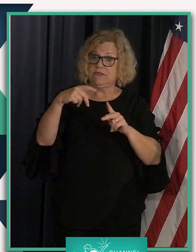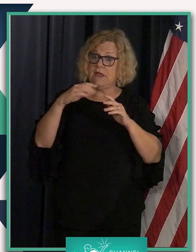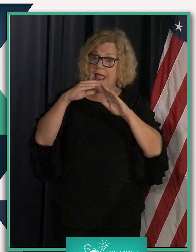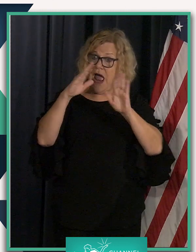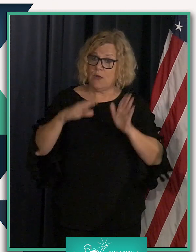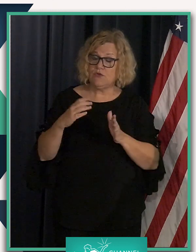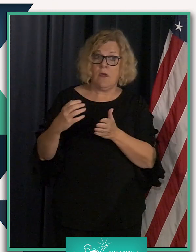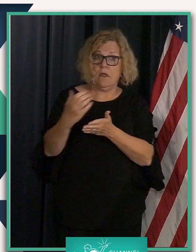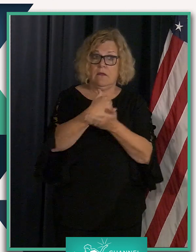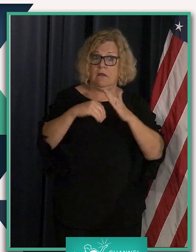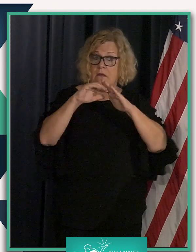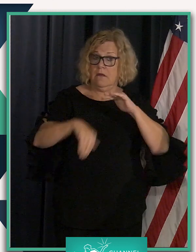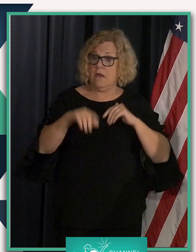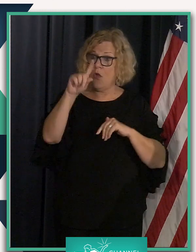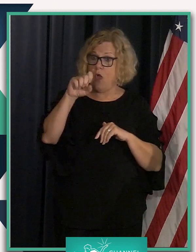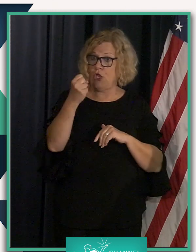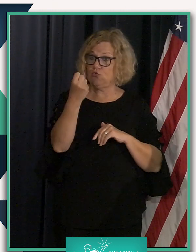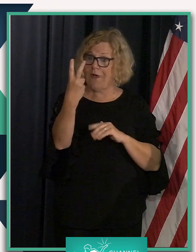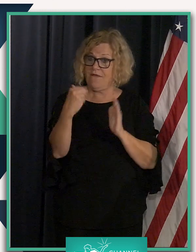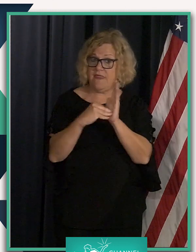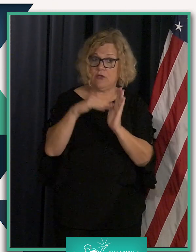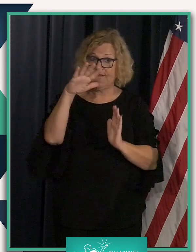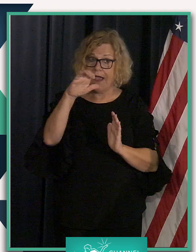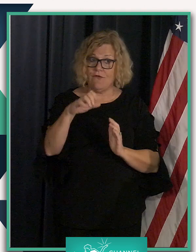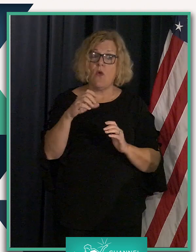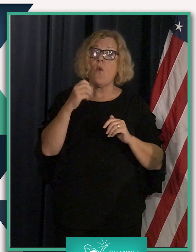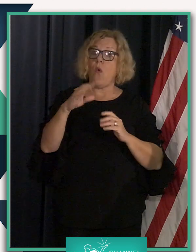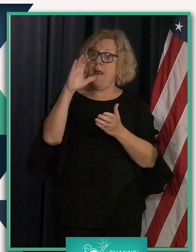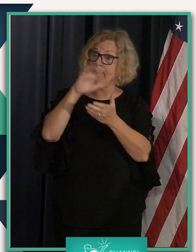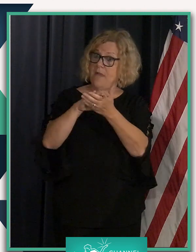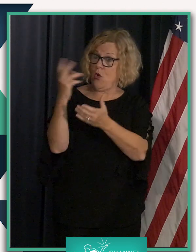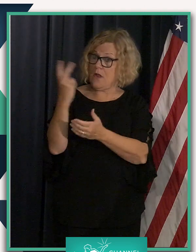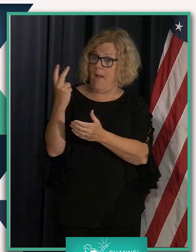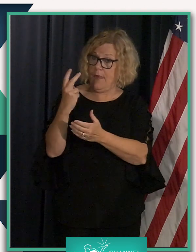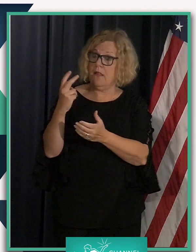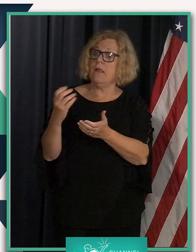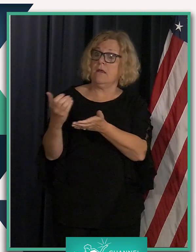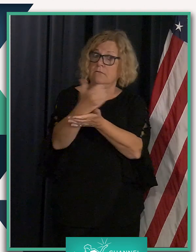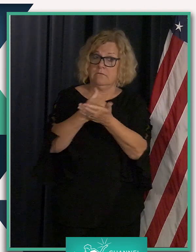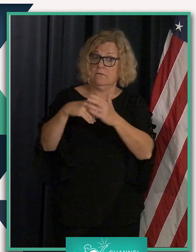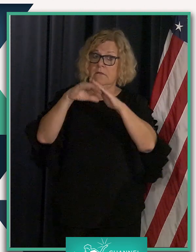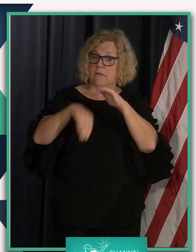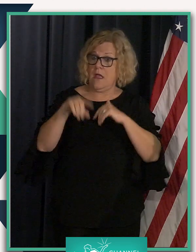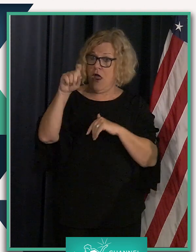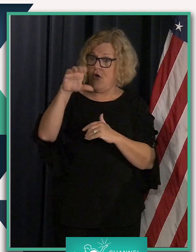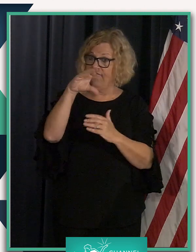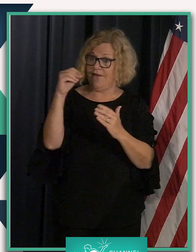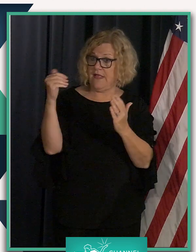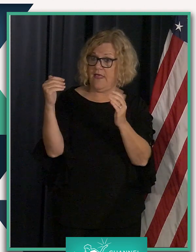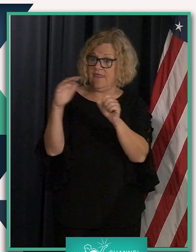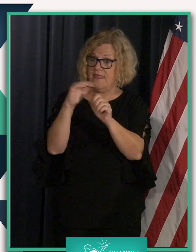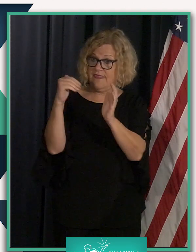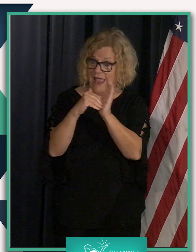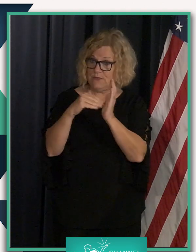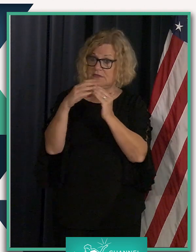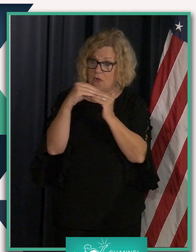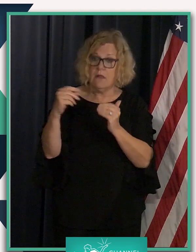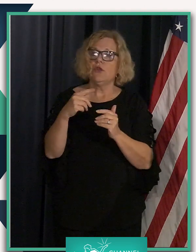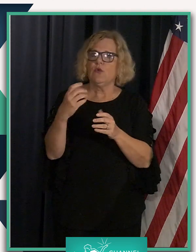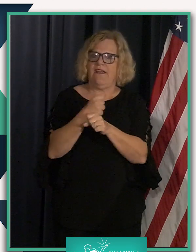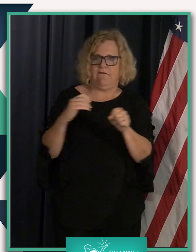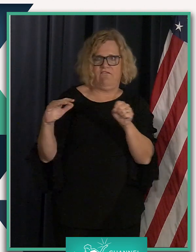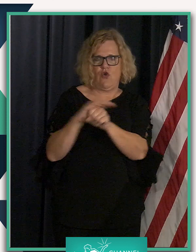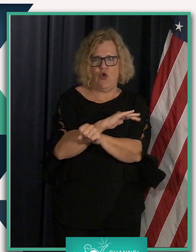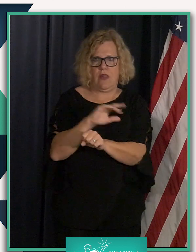or a married couple making less than $150,000, you get the full child tax credit.